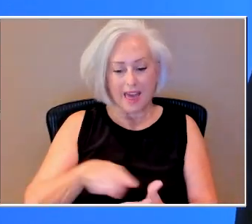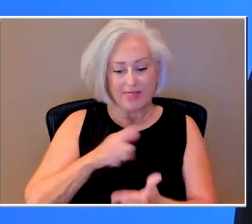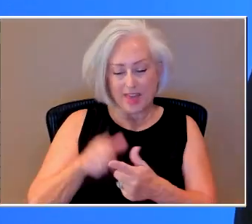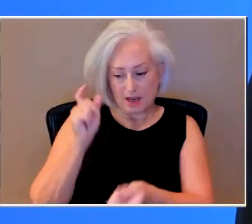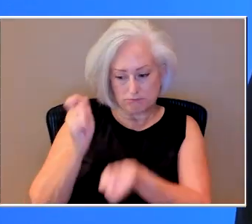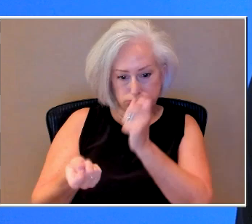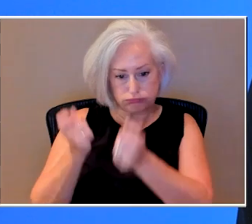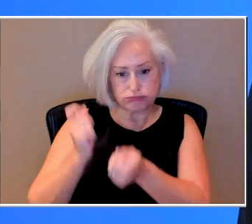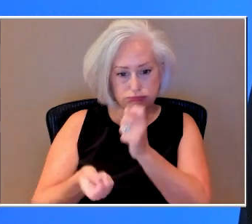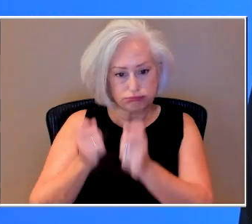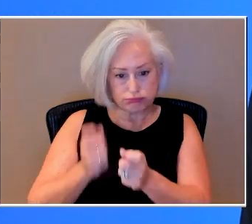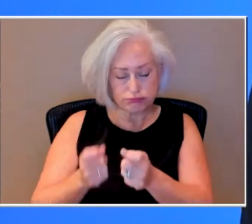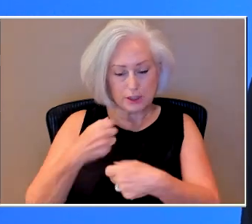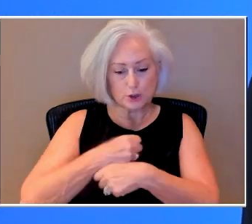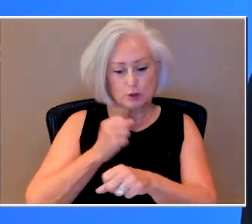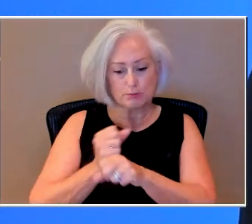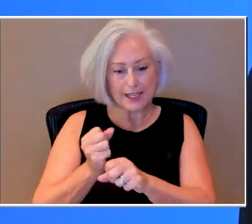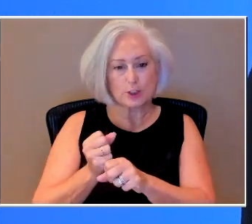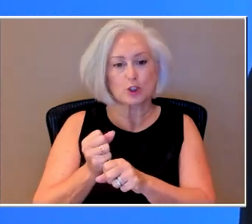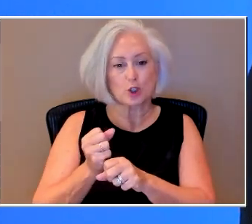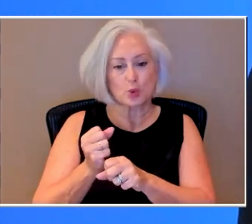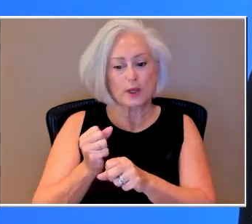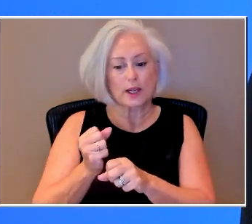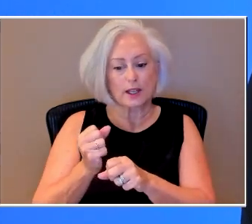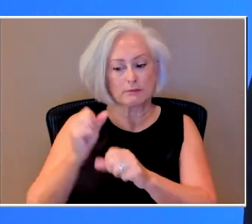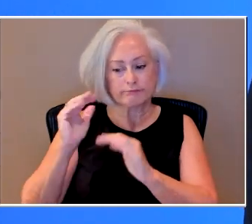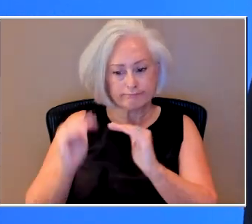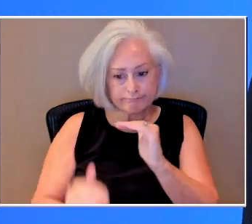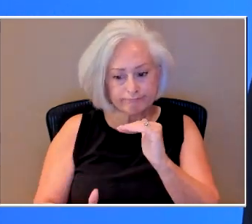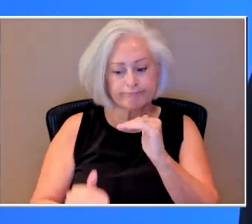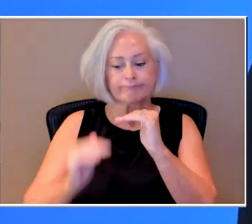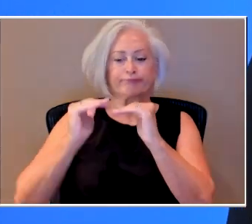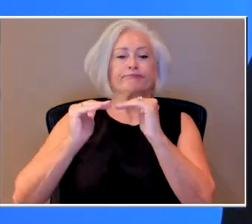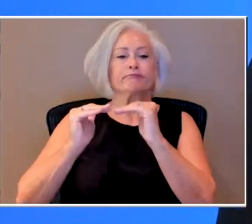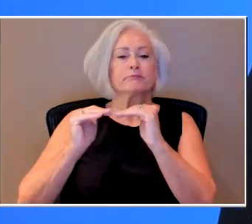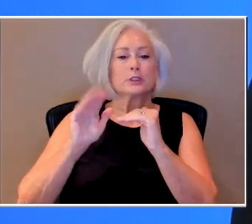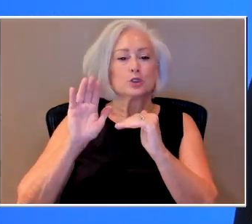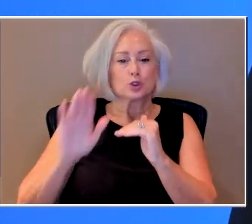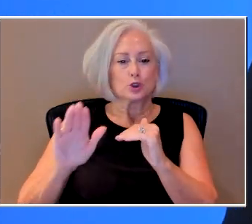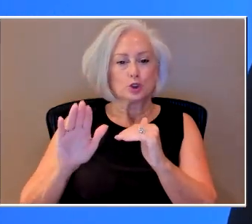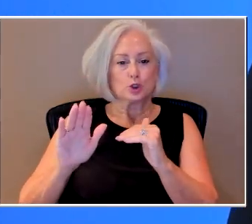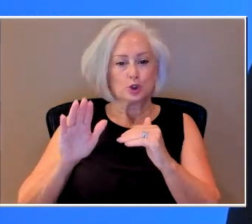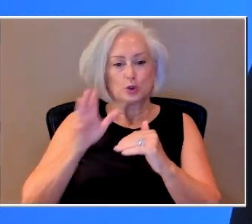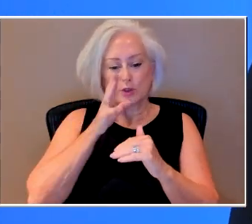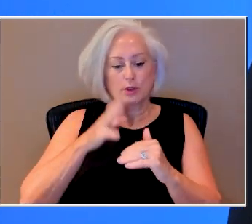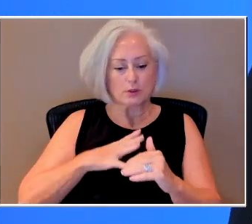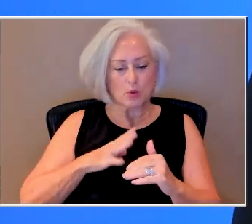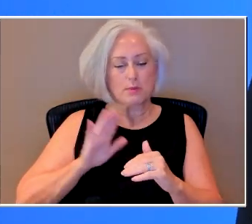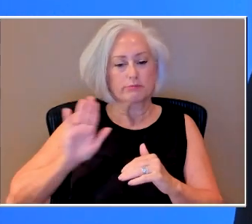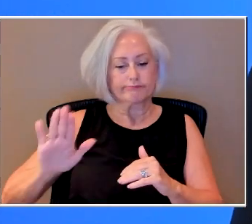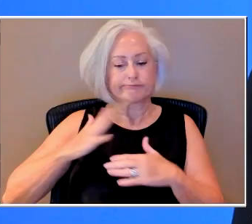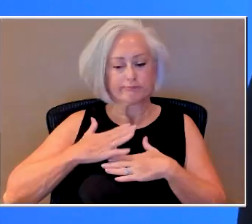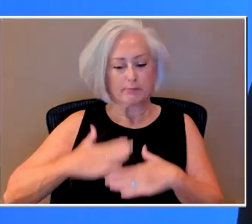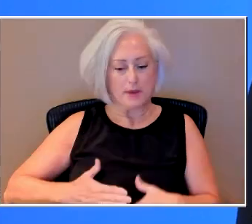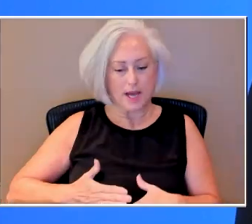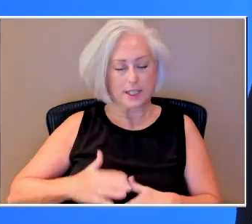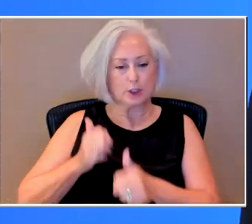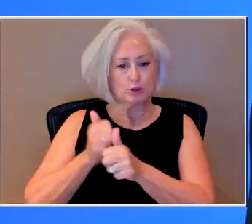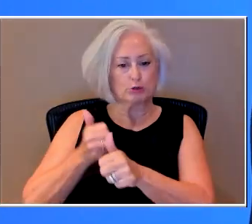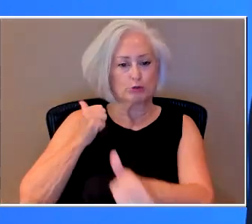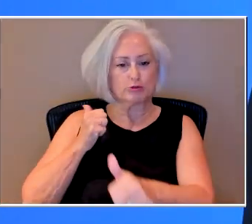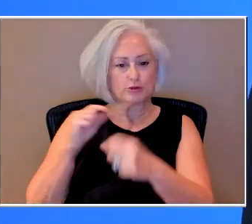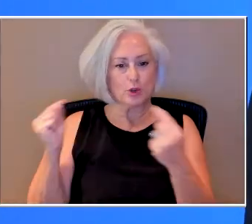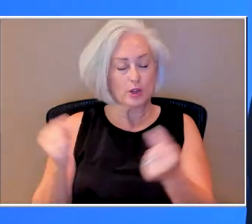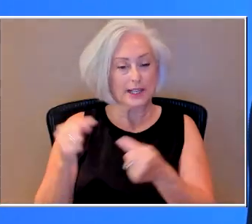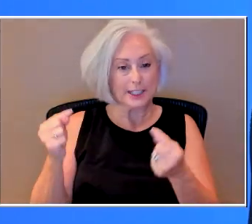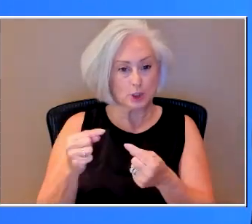optimizing that athlete's performance in that athlete's body and injury prevention. So with us, we really focus on pelvic floor